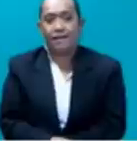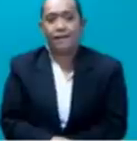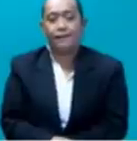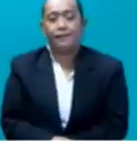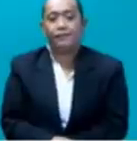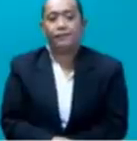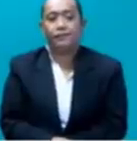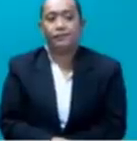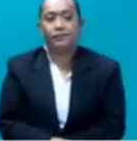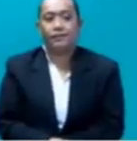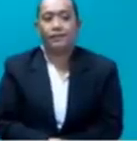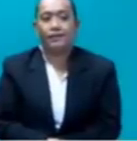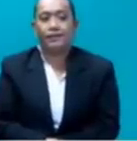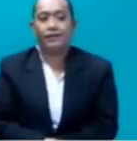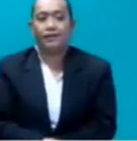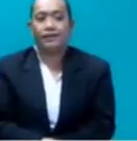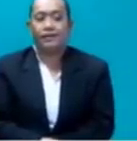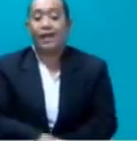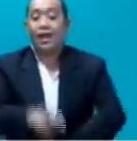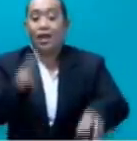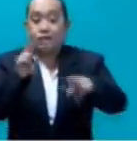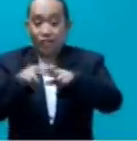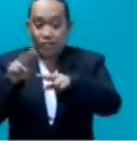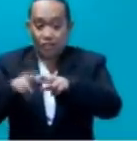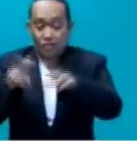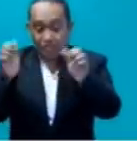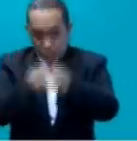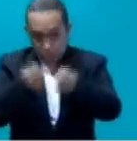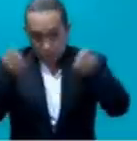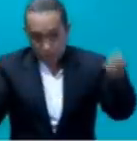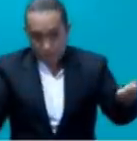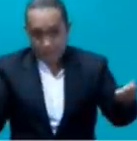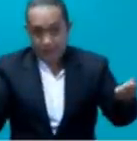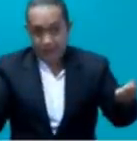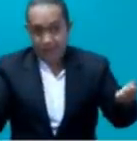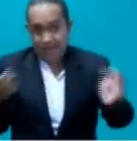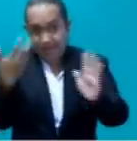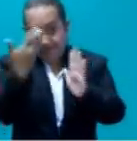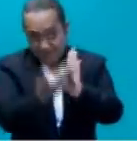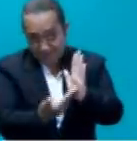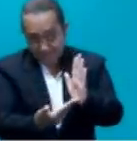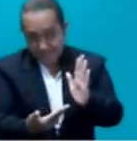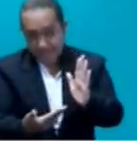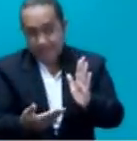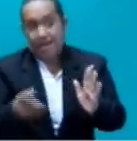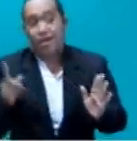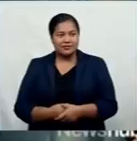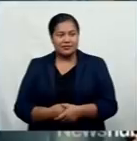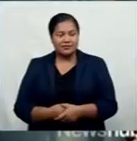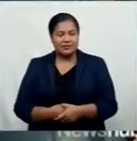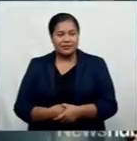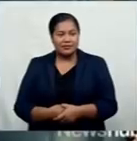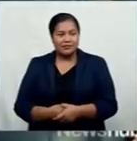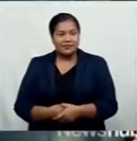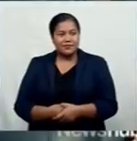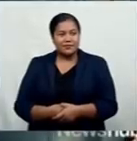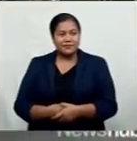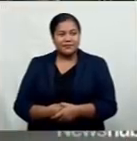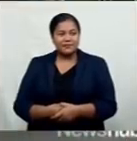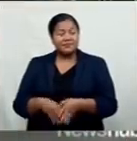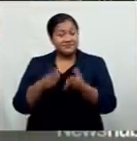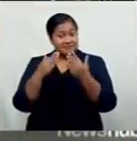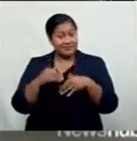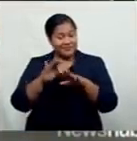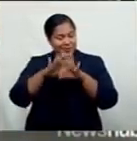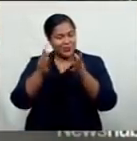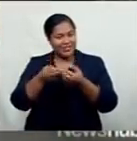sir, Fiji's newspaper articles are replete with what would one call affairs. Coming up